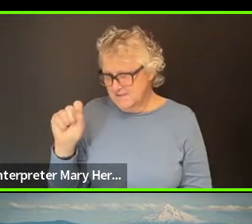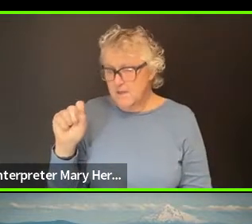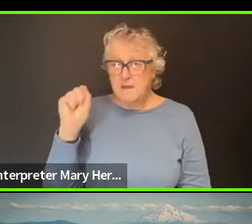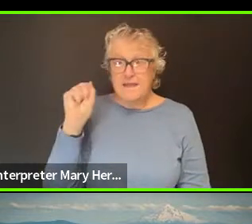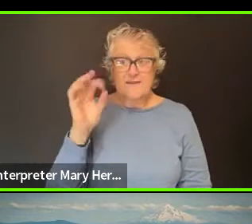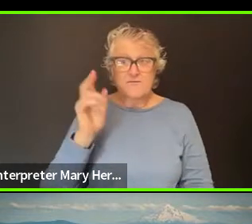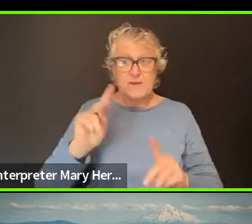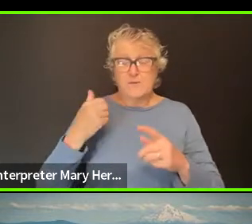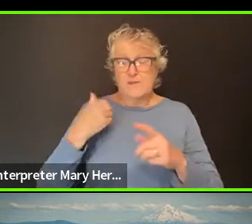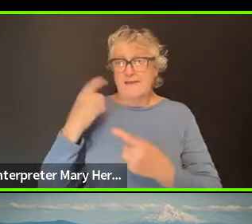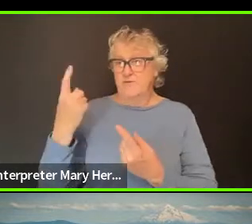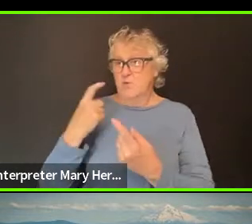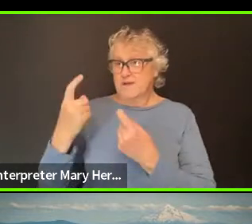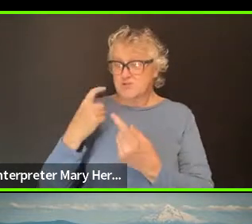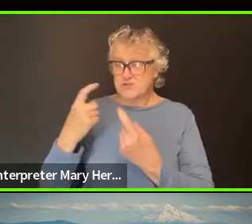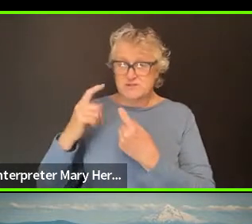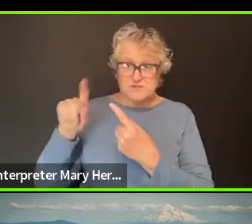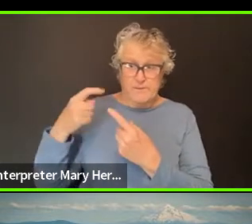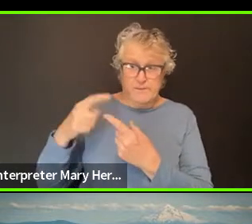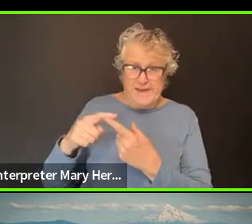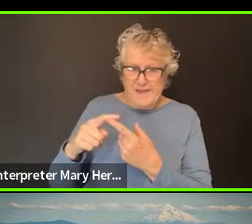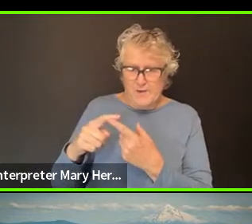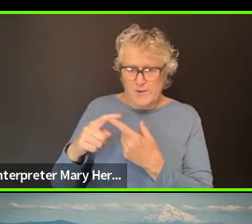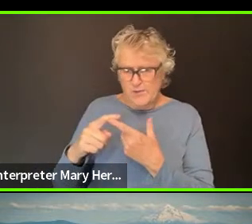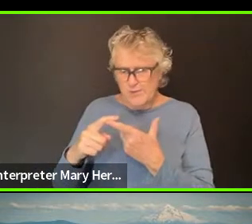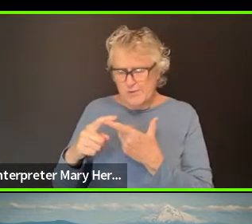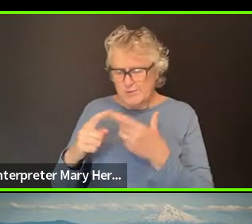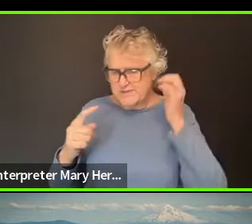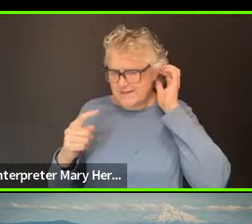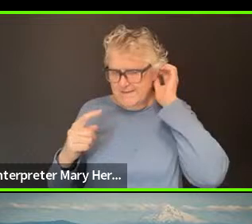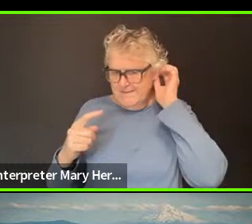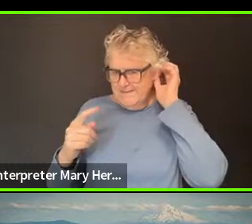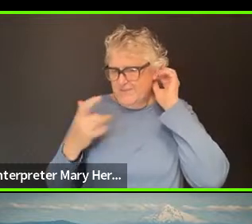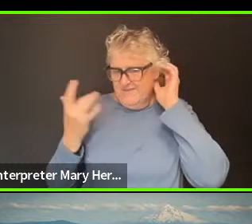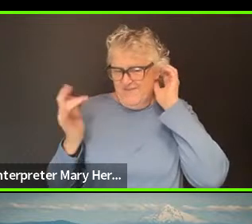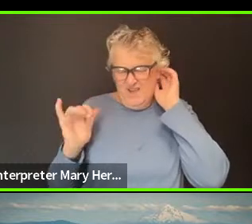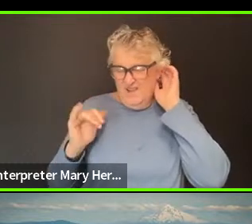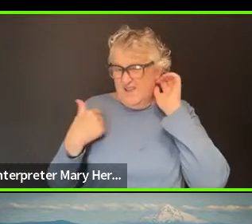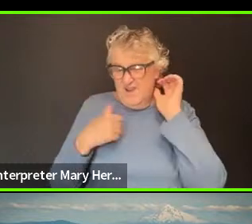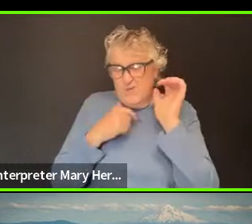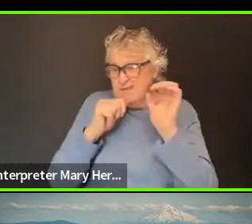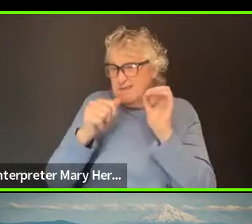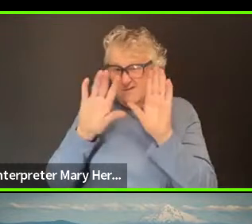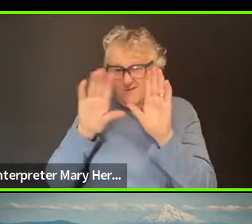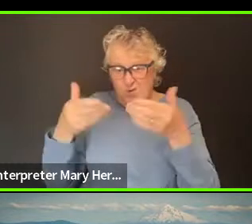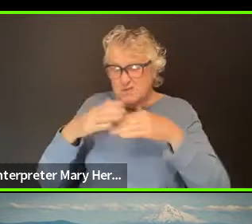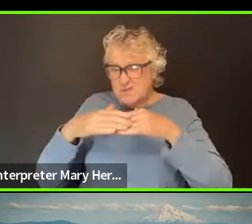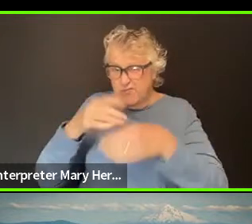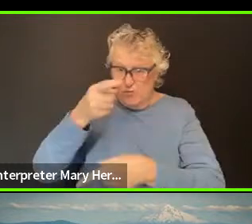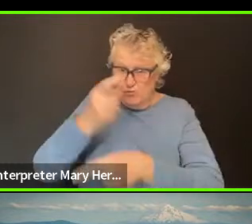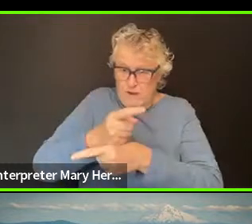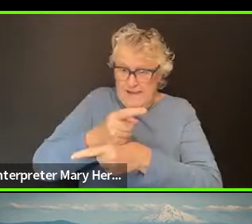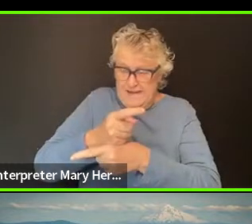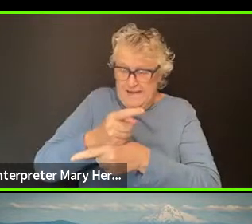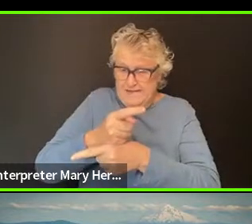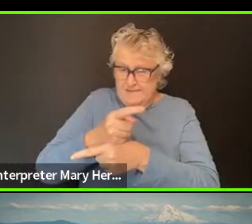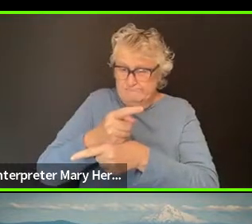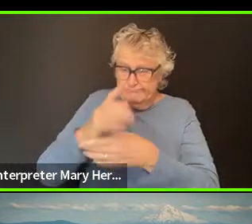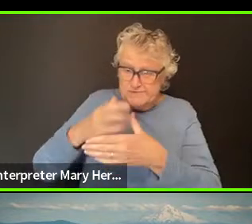that we didn't focus on the right solution, or a change in, hey, you need to study